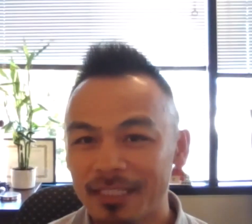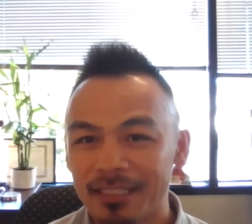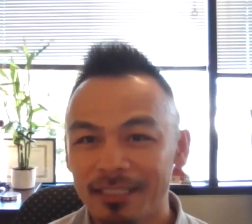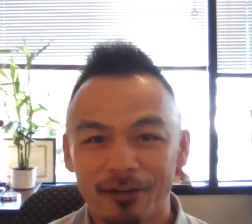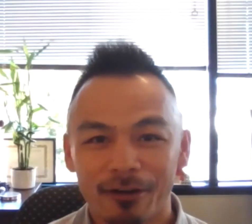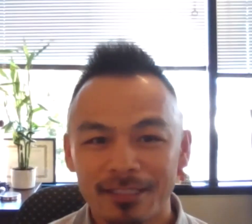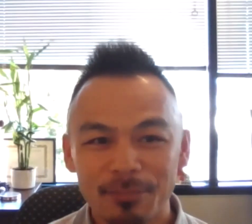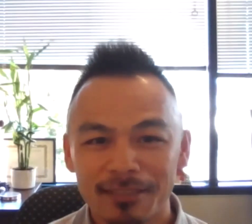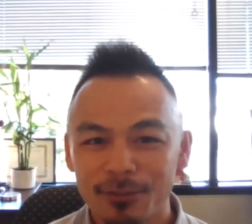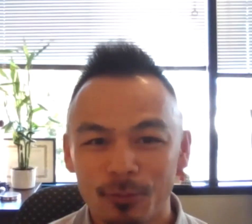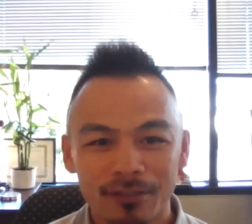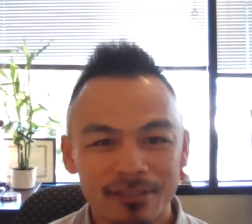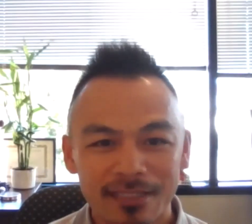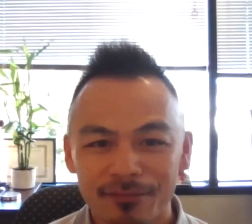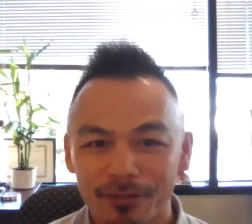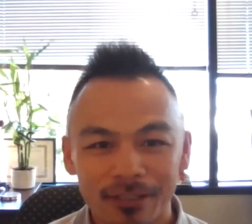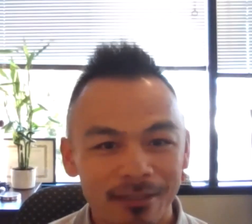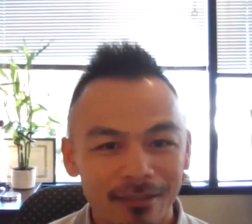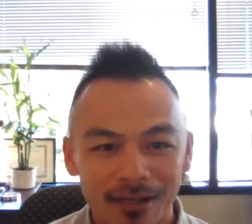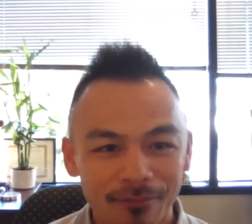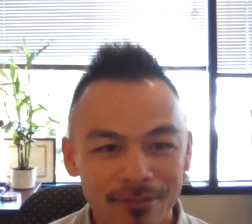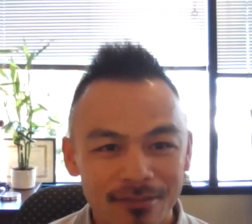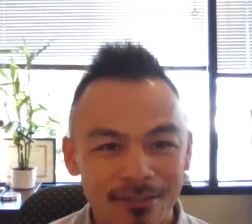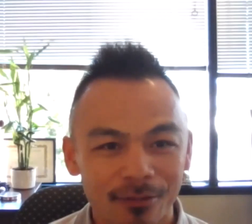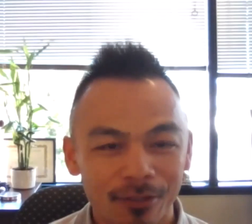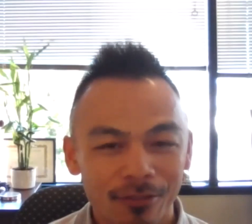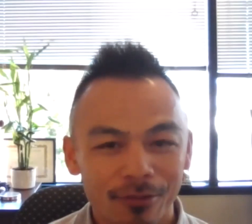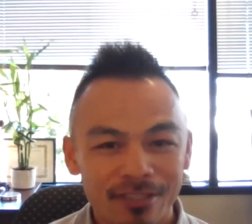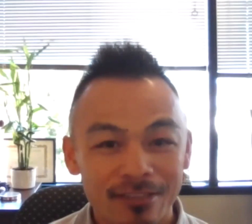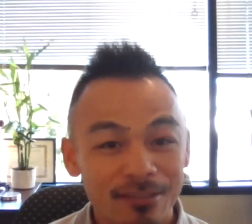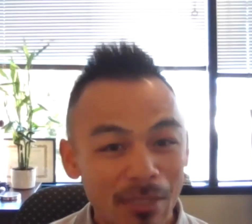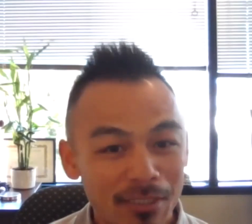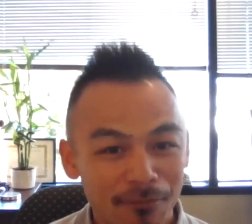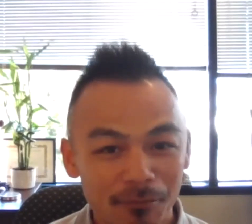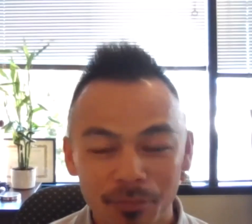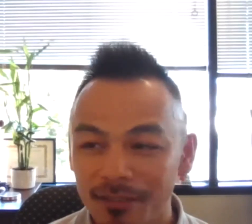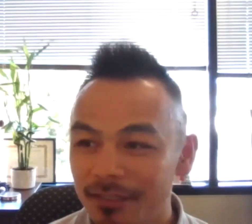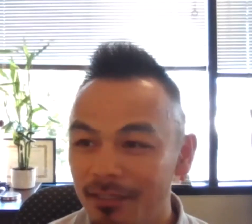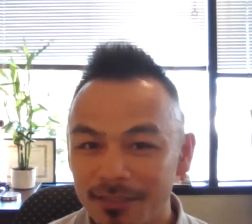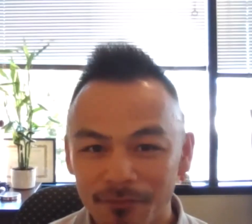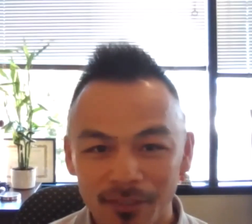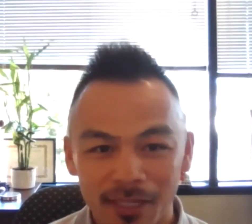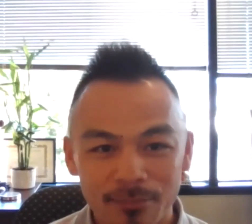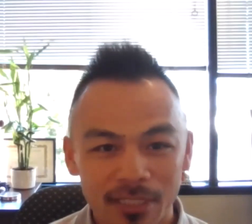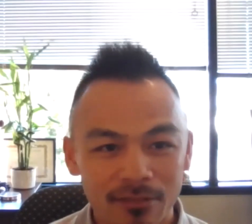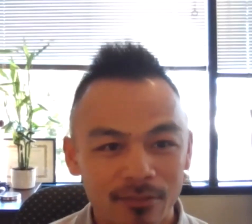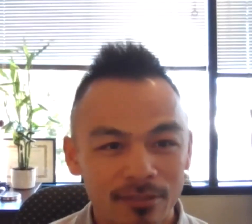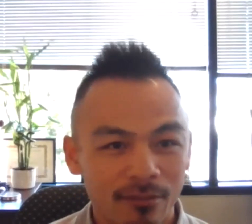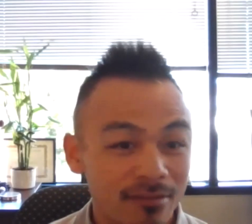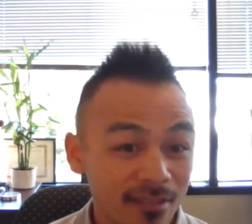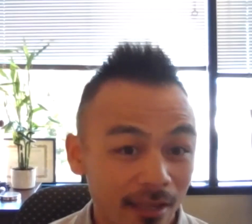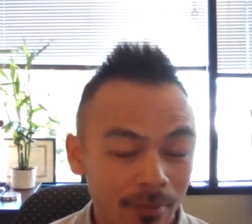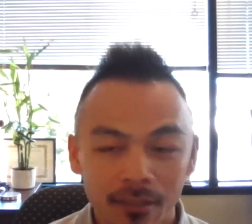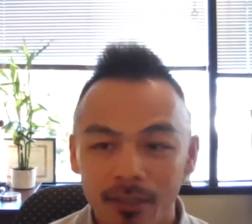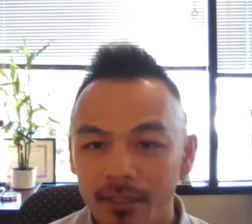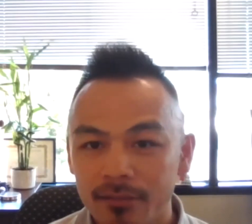I mean, they are expected to work just as if they're in the office. And so their station may be different, but definitely the expectation and duties